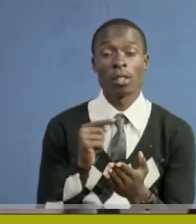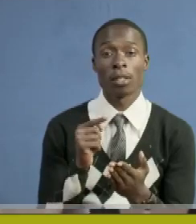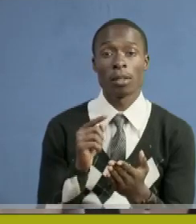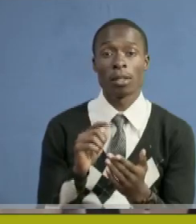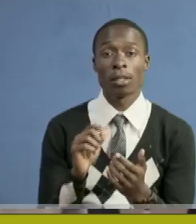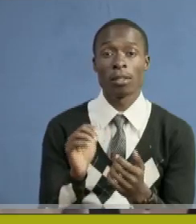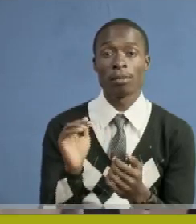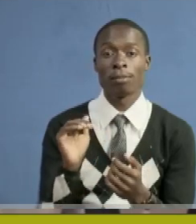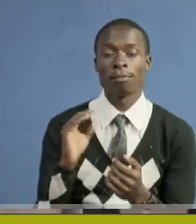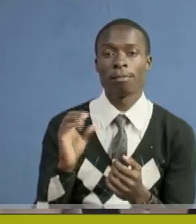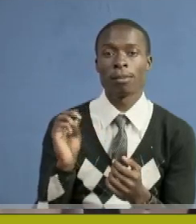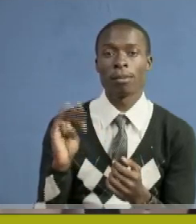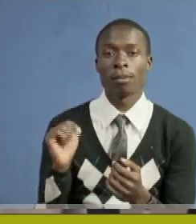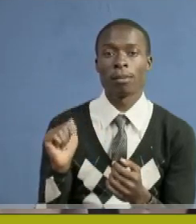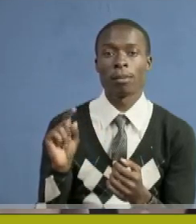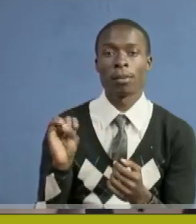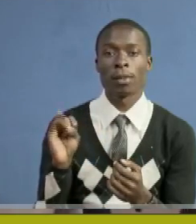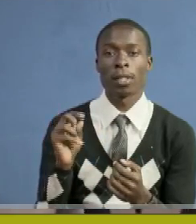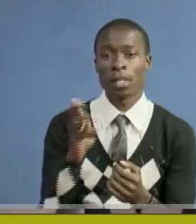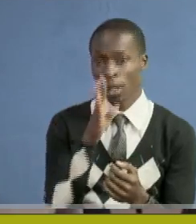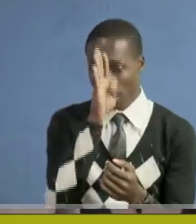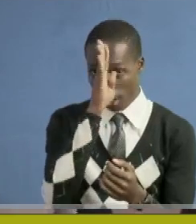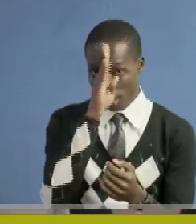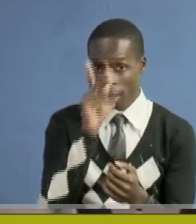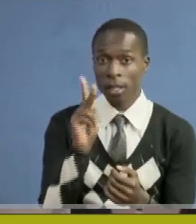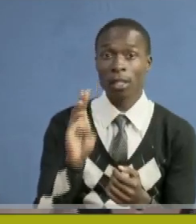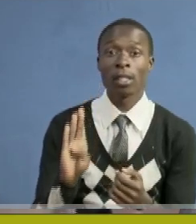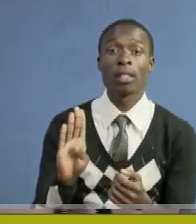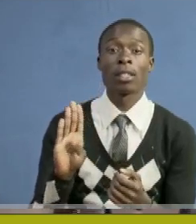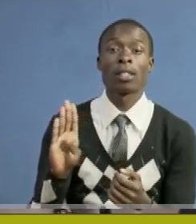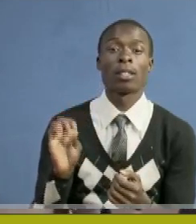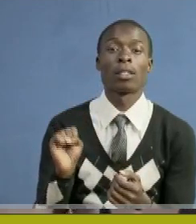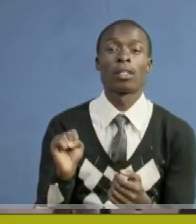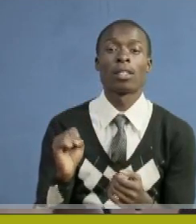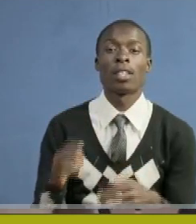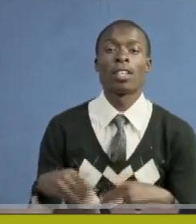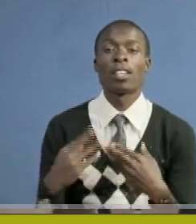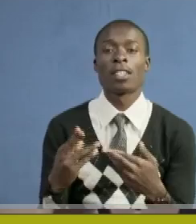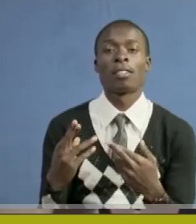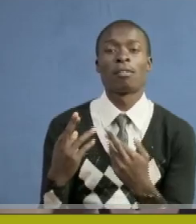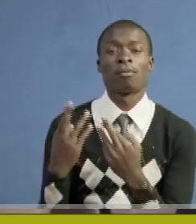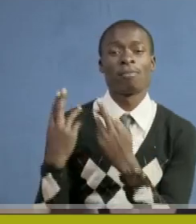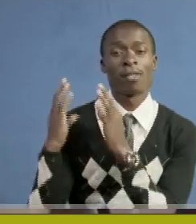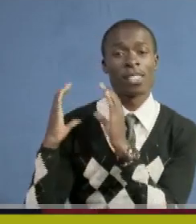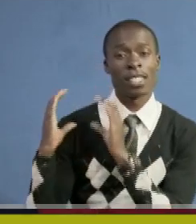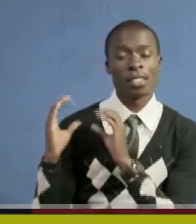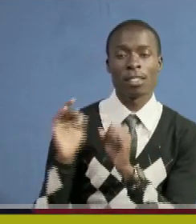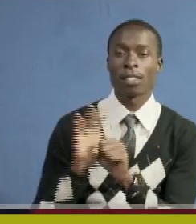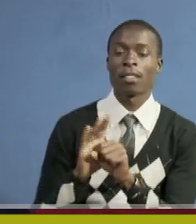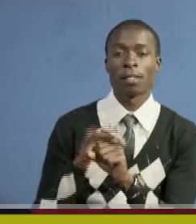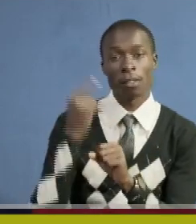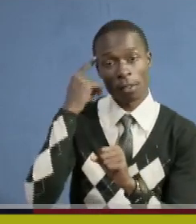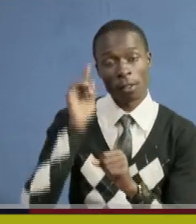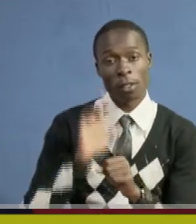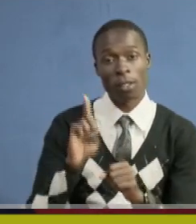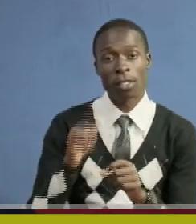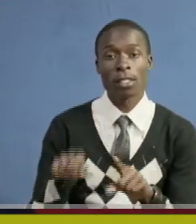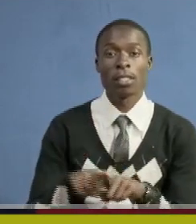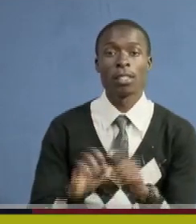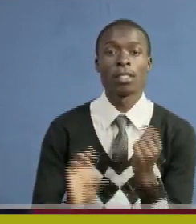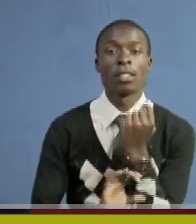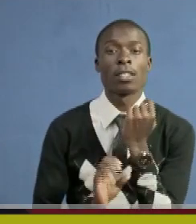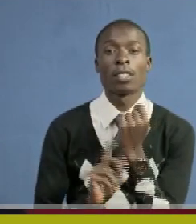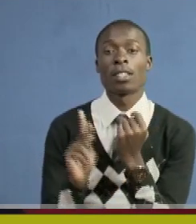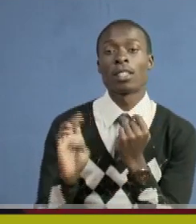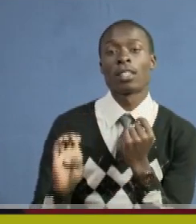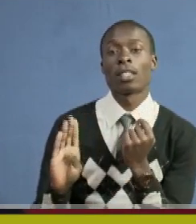So creating doubt on KEBS, you are creating another burden for yourself and for the whole country. I think KEBS should